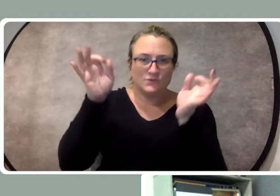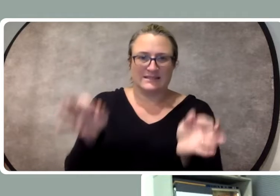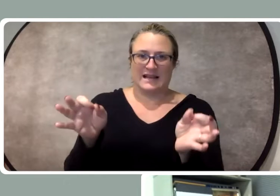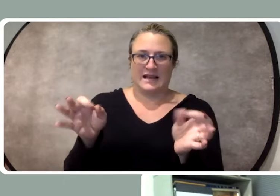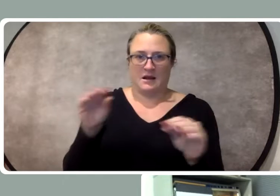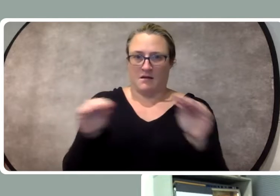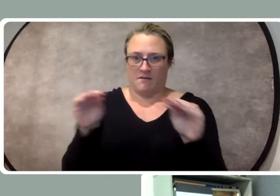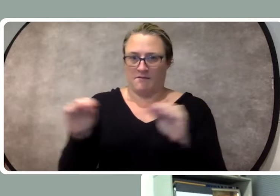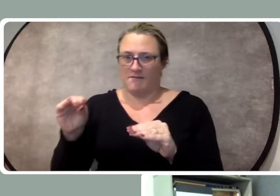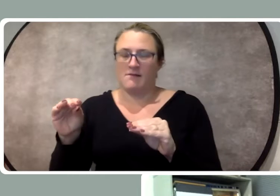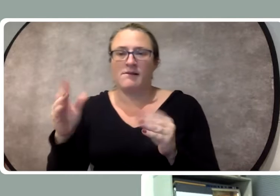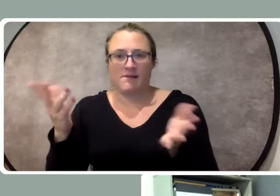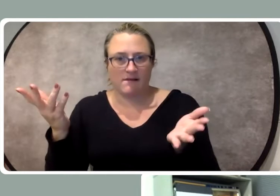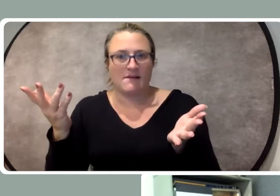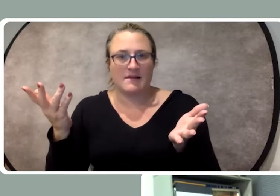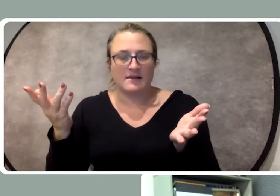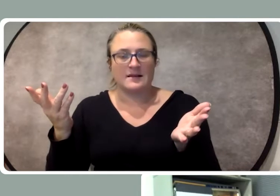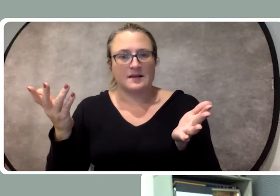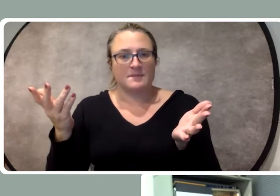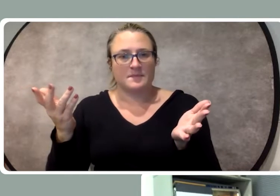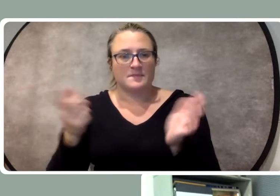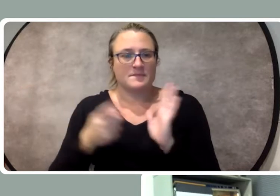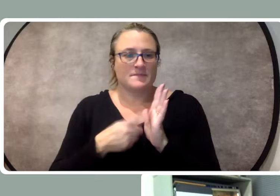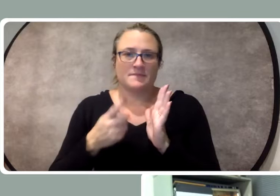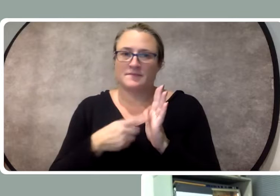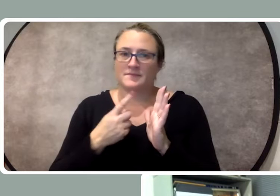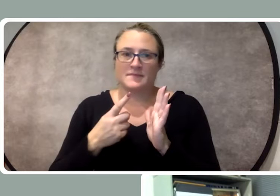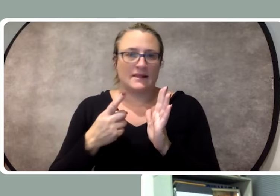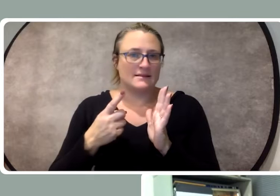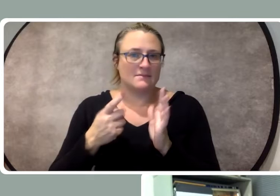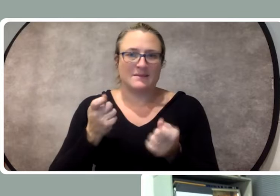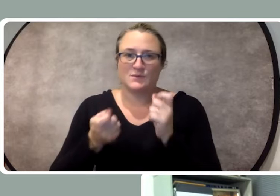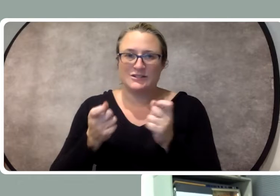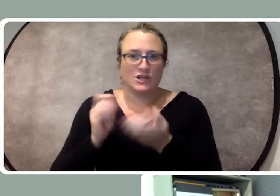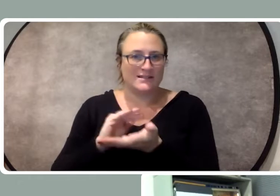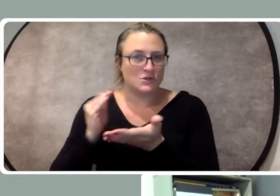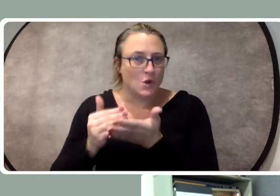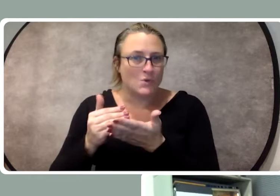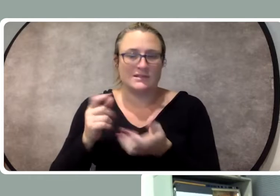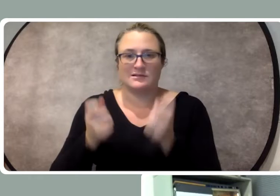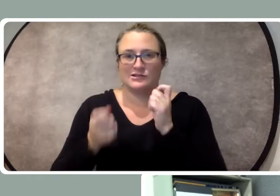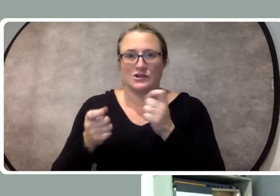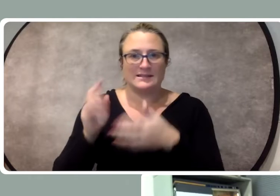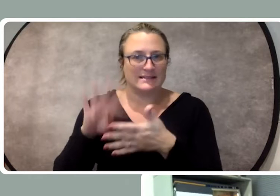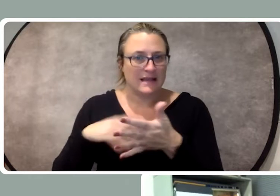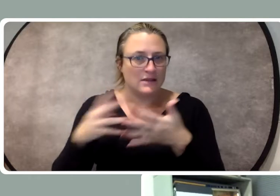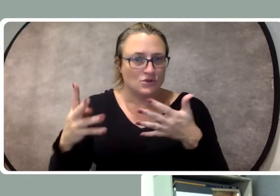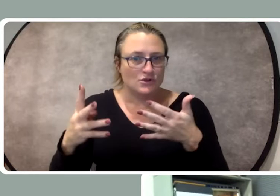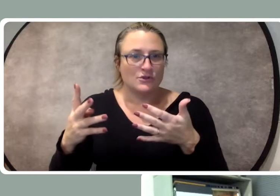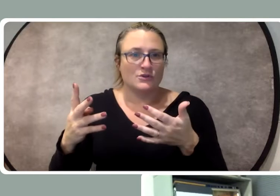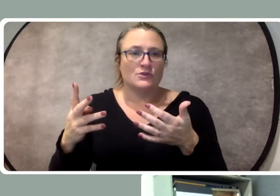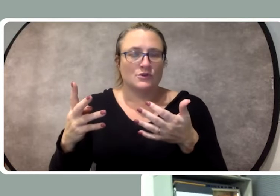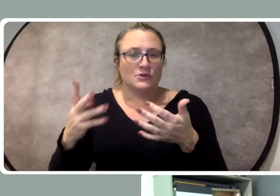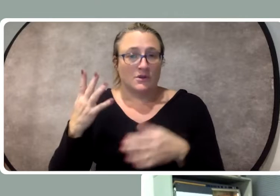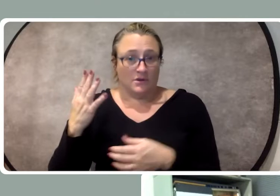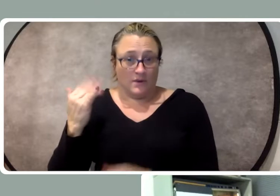And, we sometimes adjust the doses and schedule of treatments